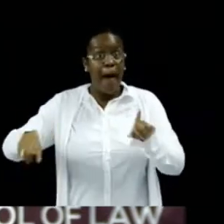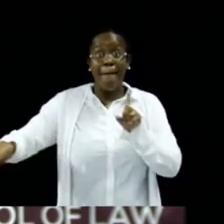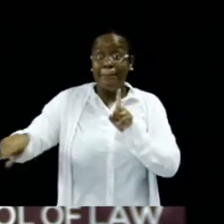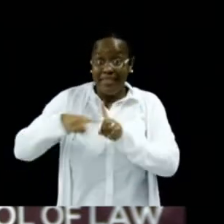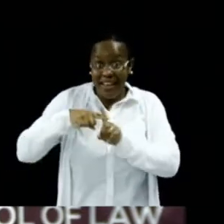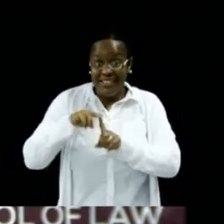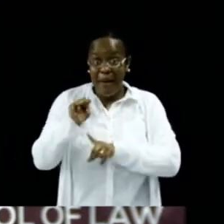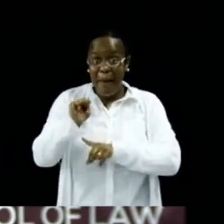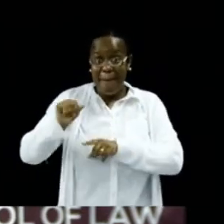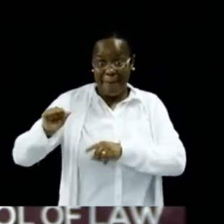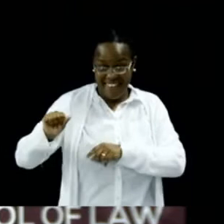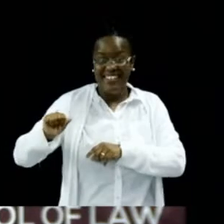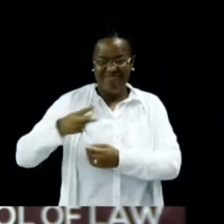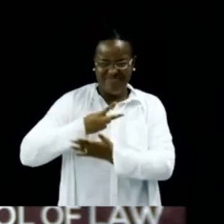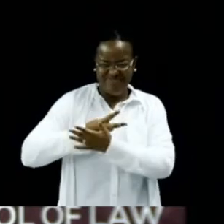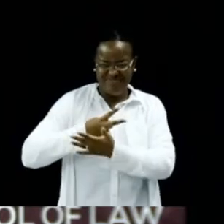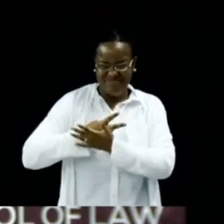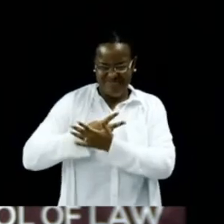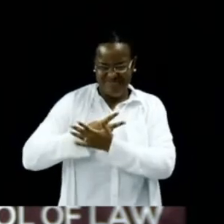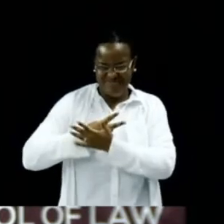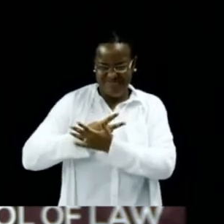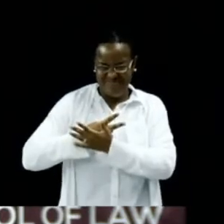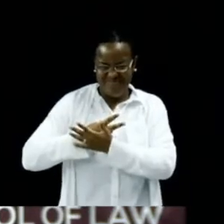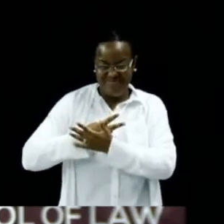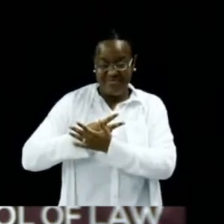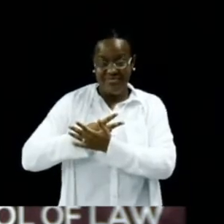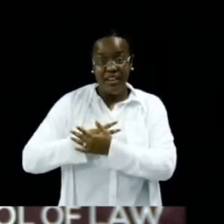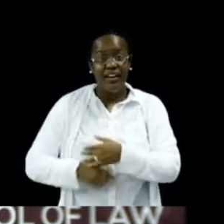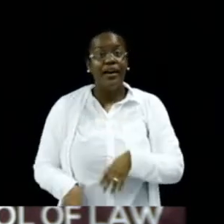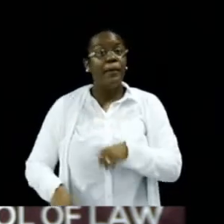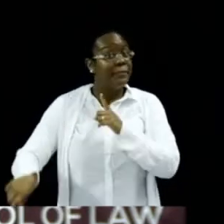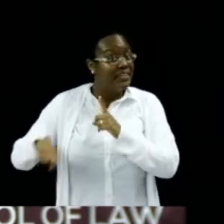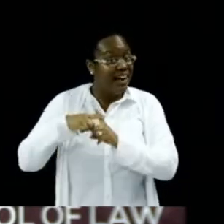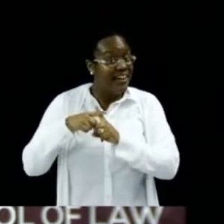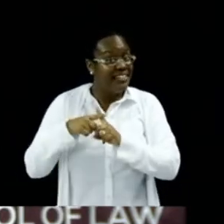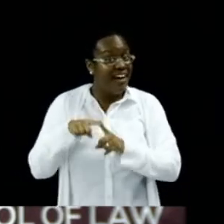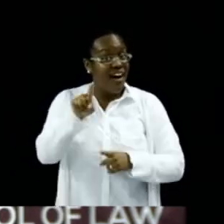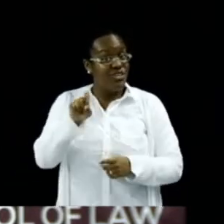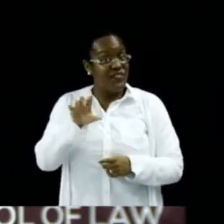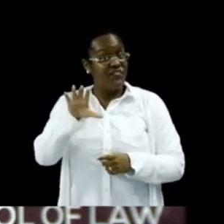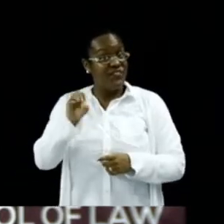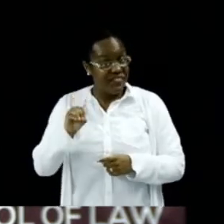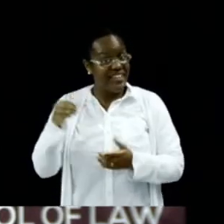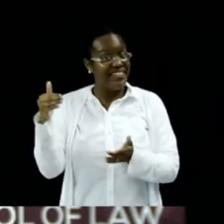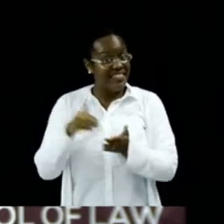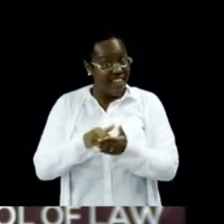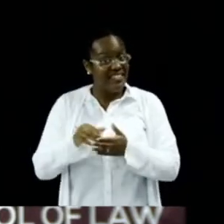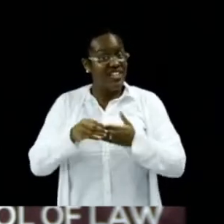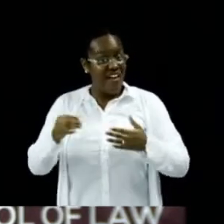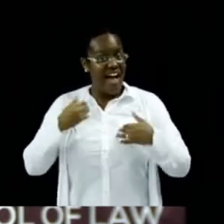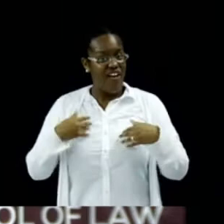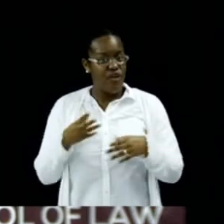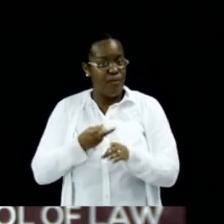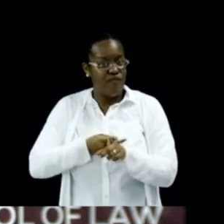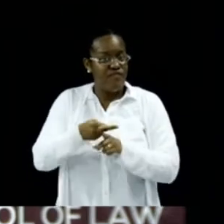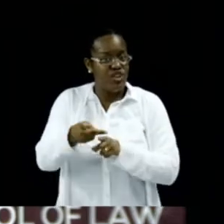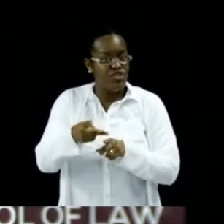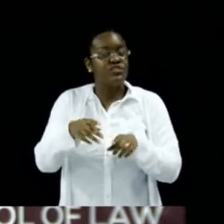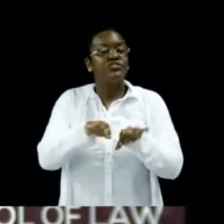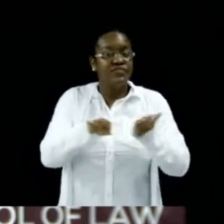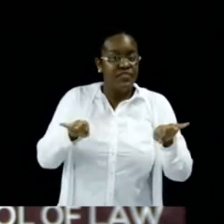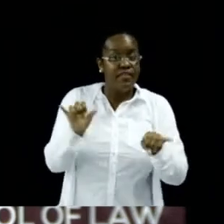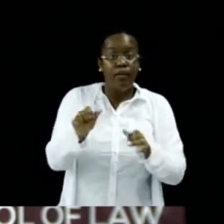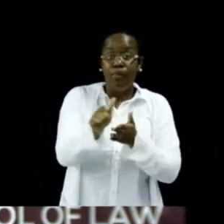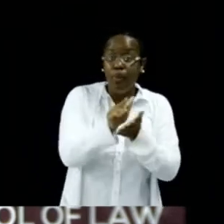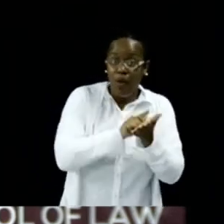degree. An additional 150,000 Blacks hold a professional degree in fields such as